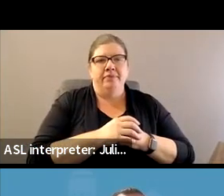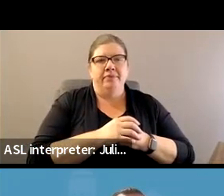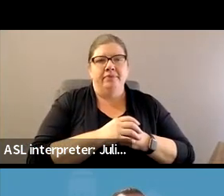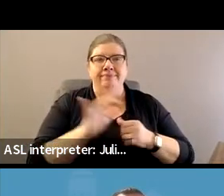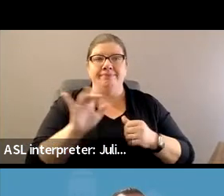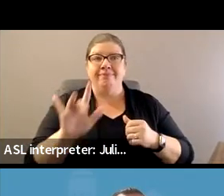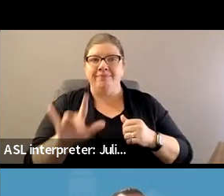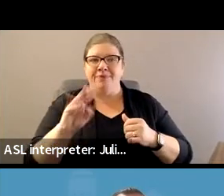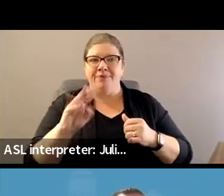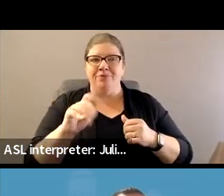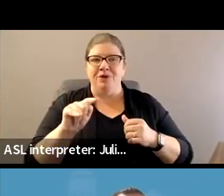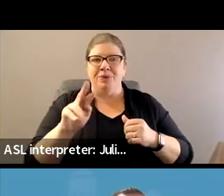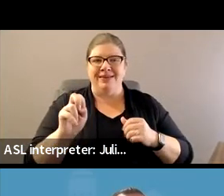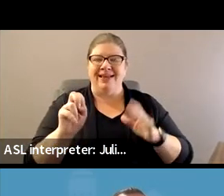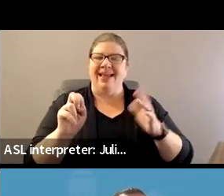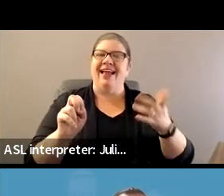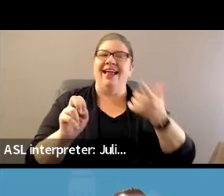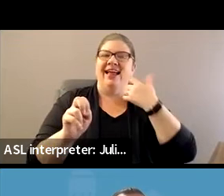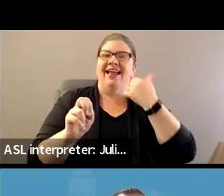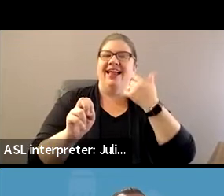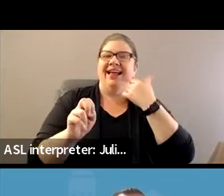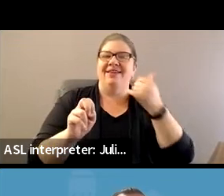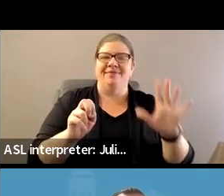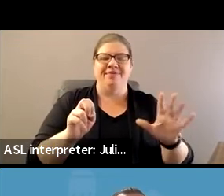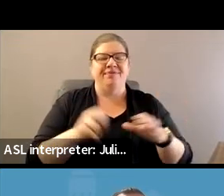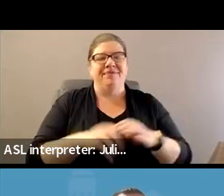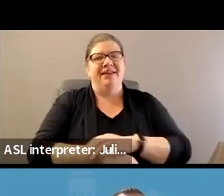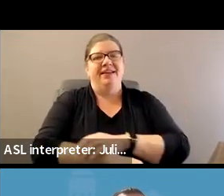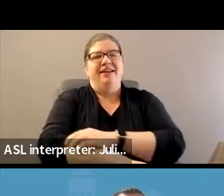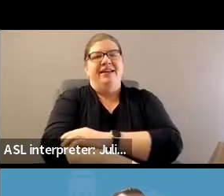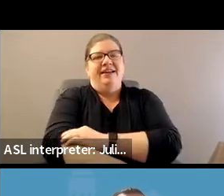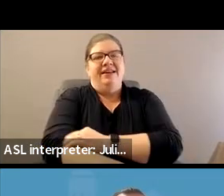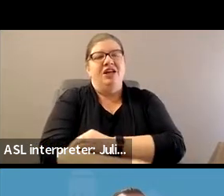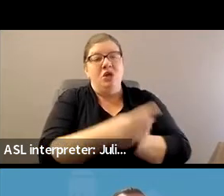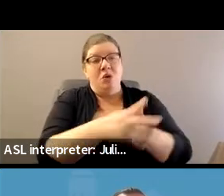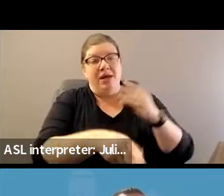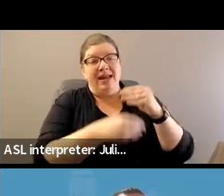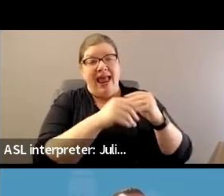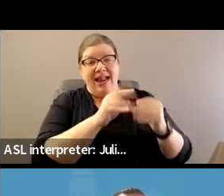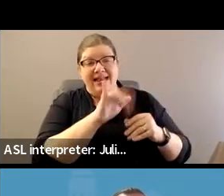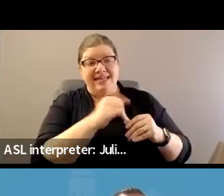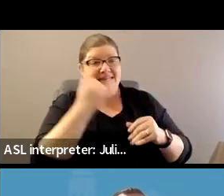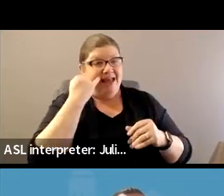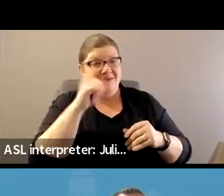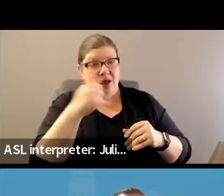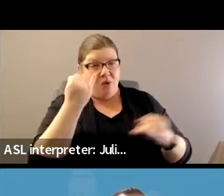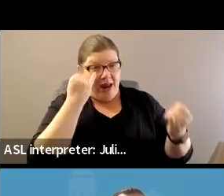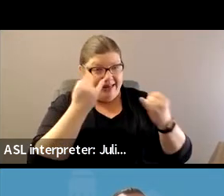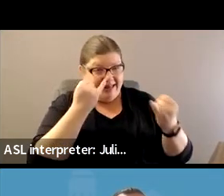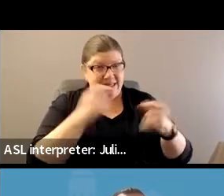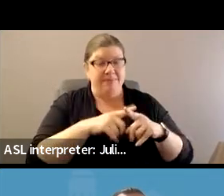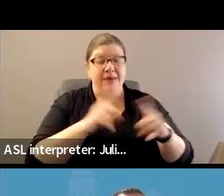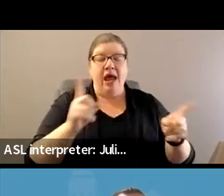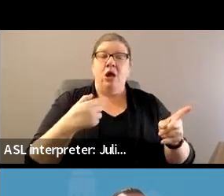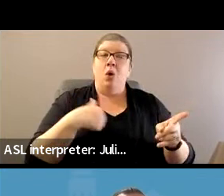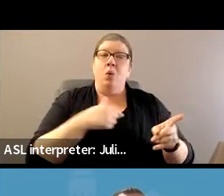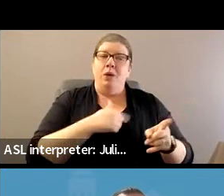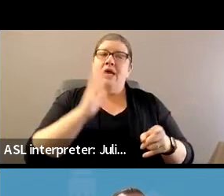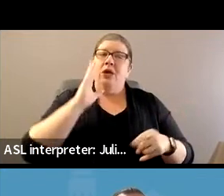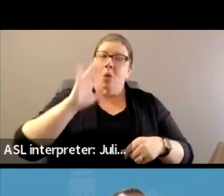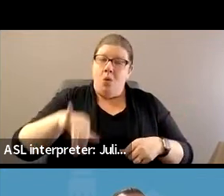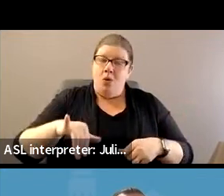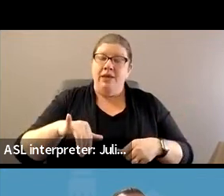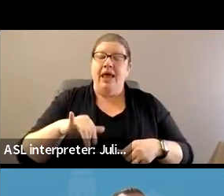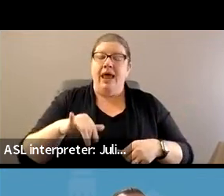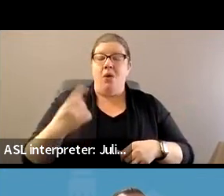You're muted. I can start and you can jump in too, Lacey, if you have any other thoughts on it. We do know that